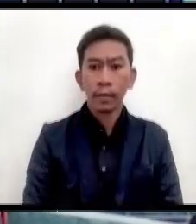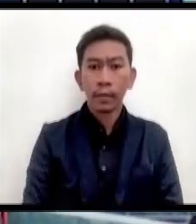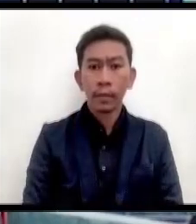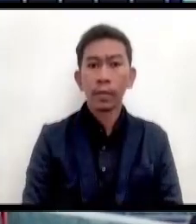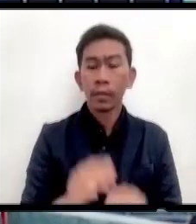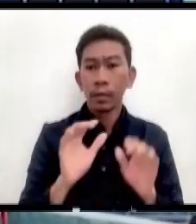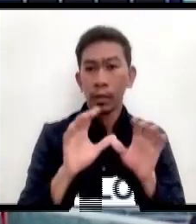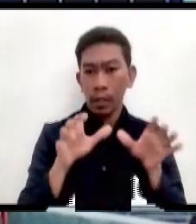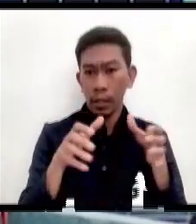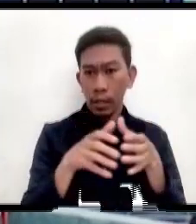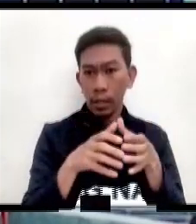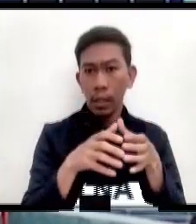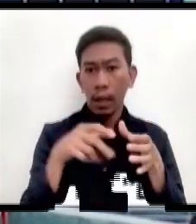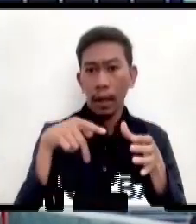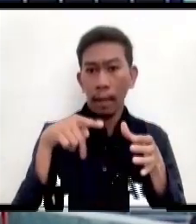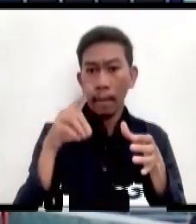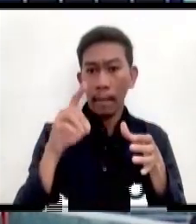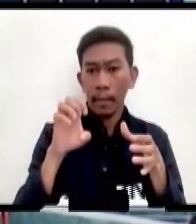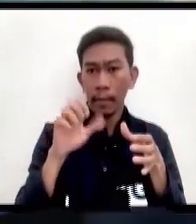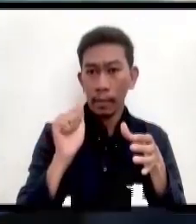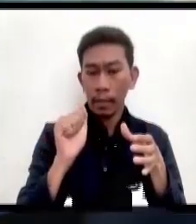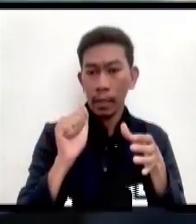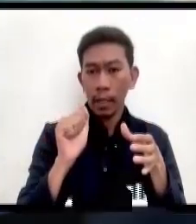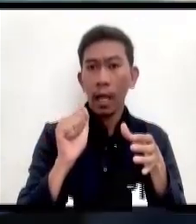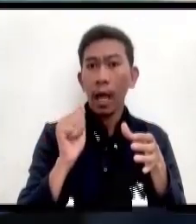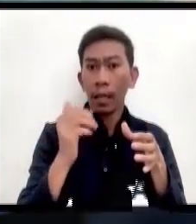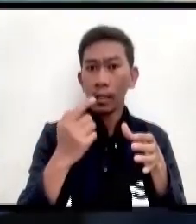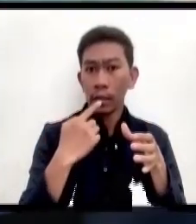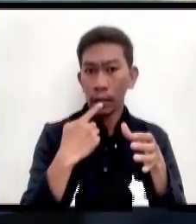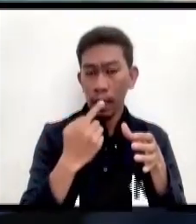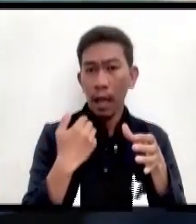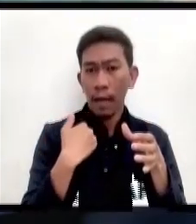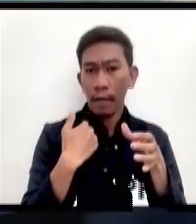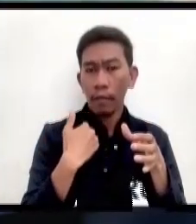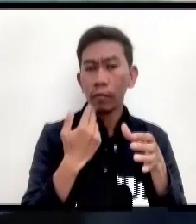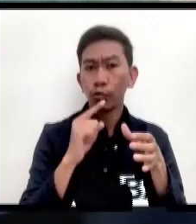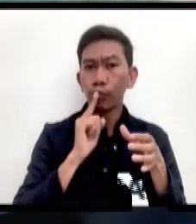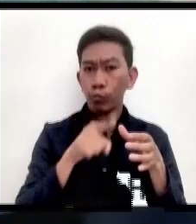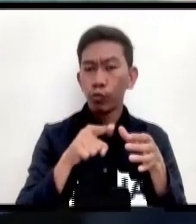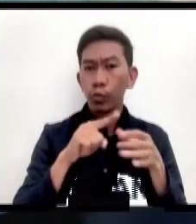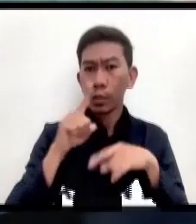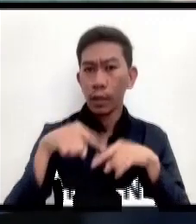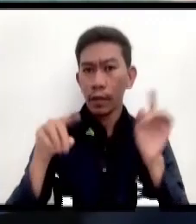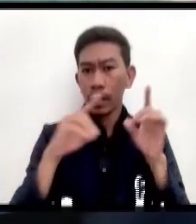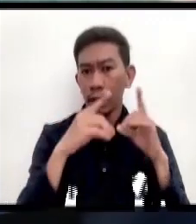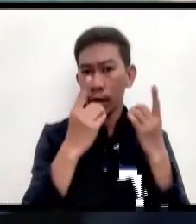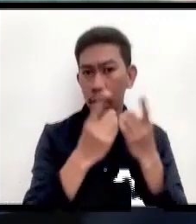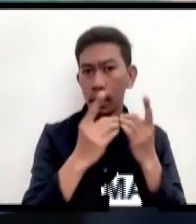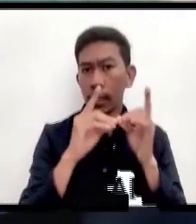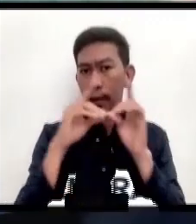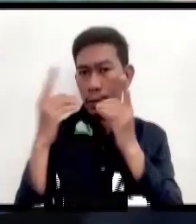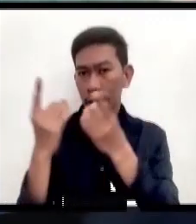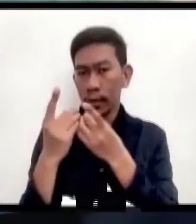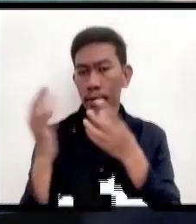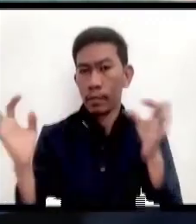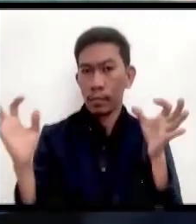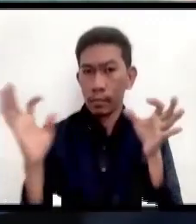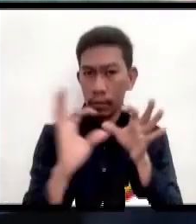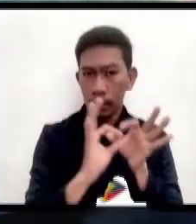po tayong mga tinatawag na mga inter-agency cooperations. At kasama po dyan yung pag-validate po ng